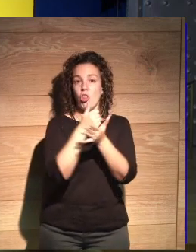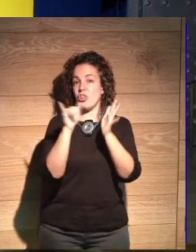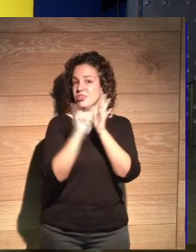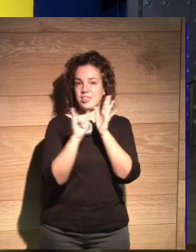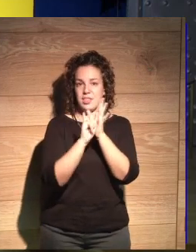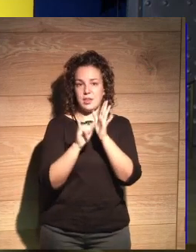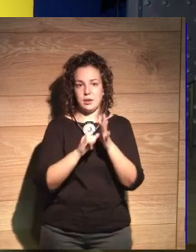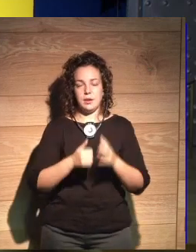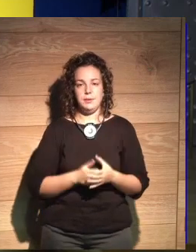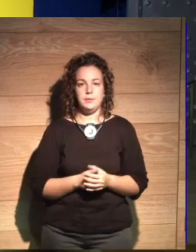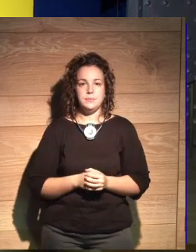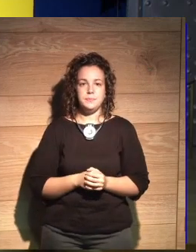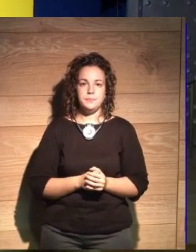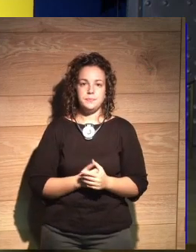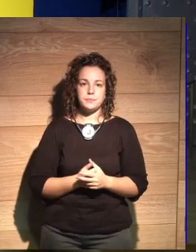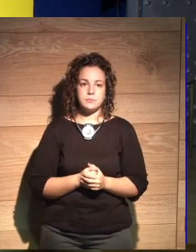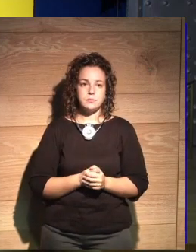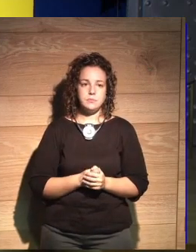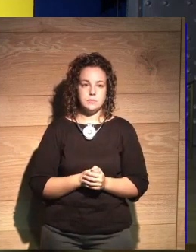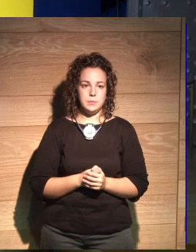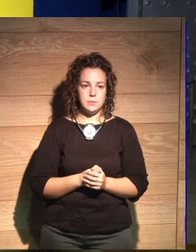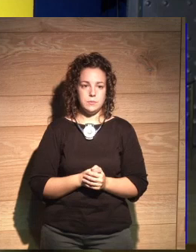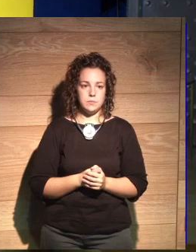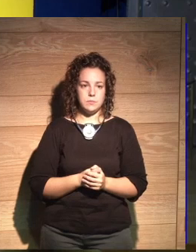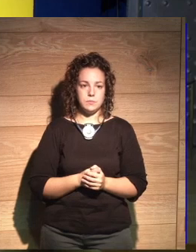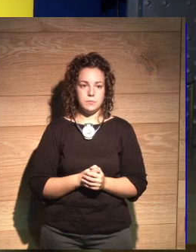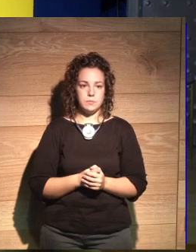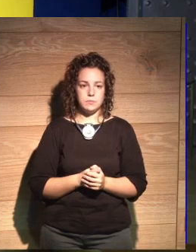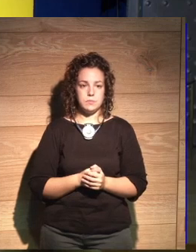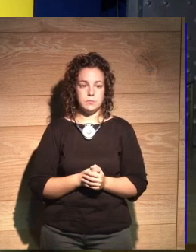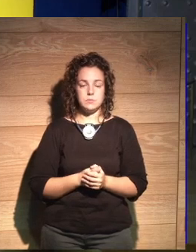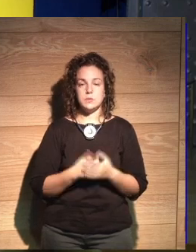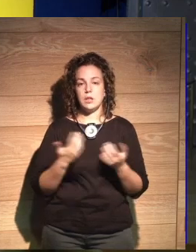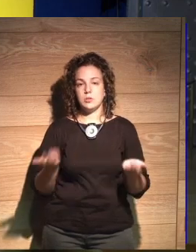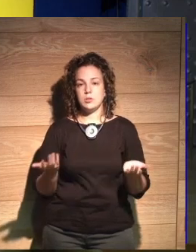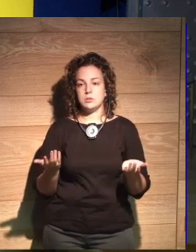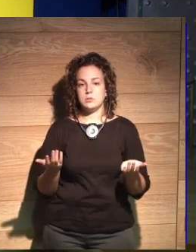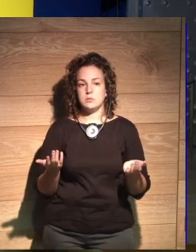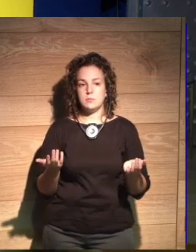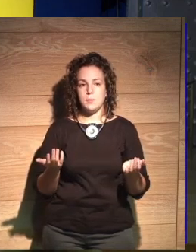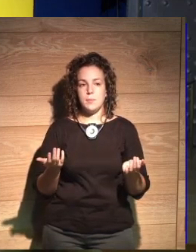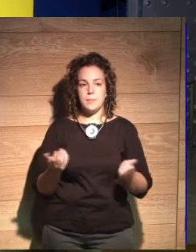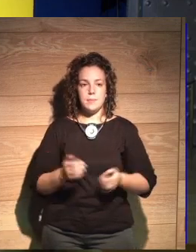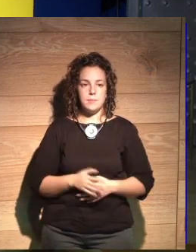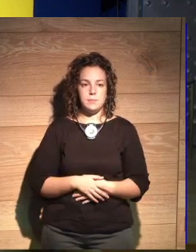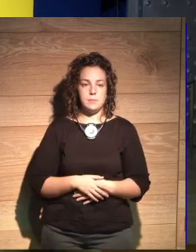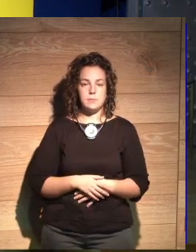both rich countries and poor countries when people are able to move around, including when terrorists are able to move